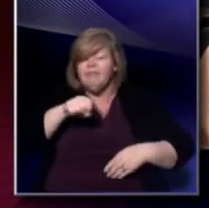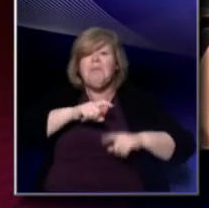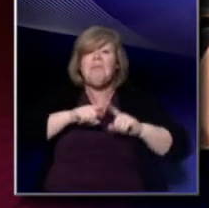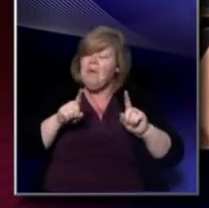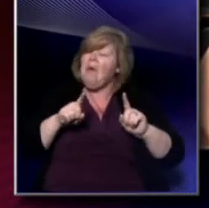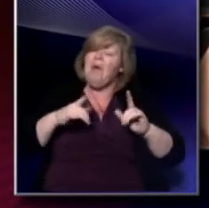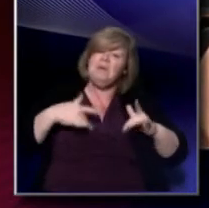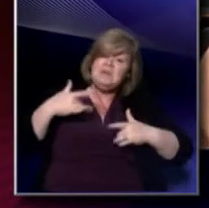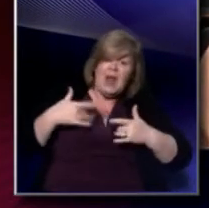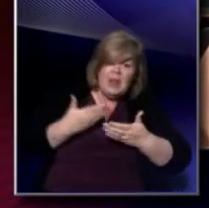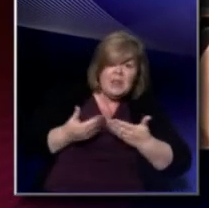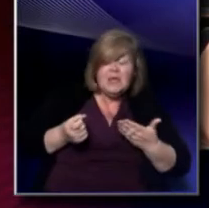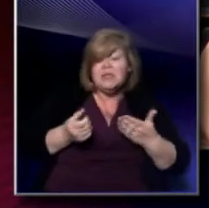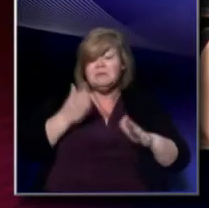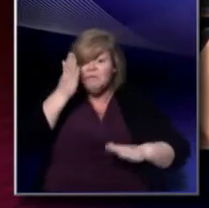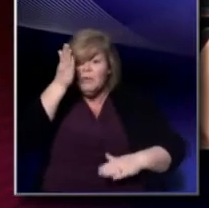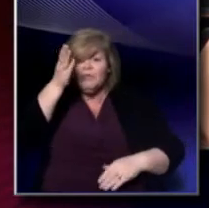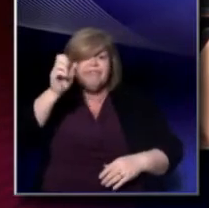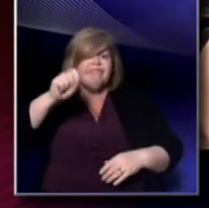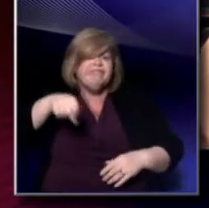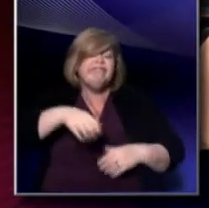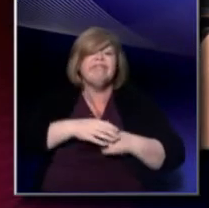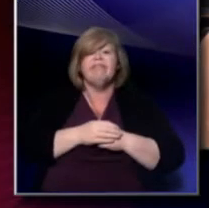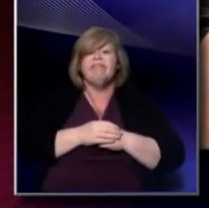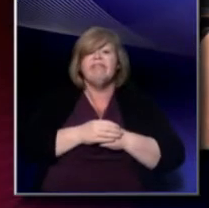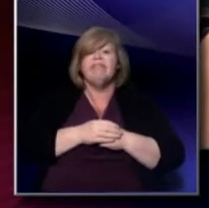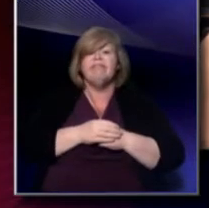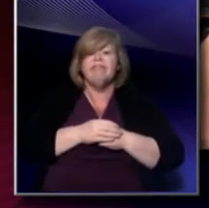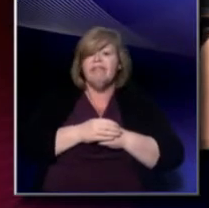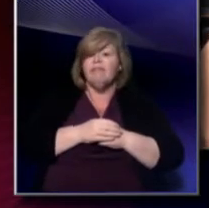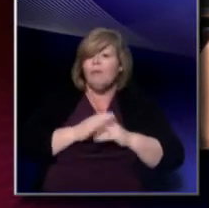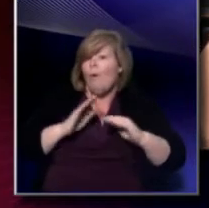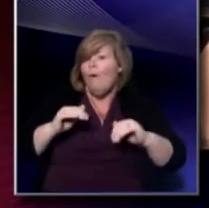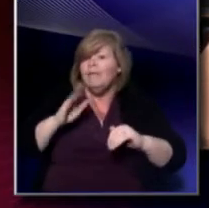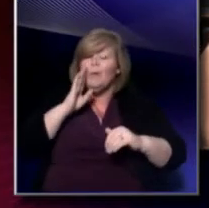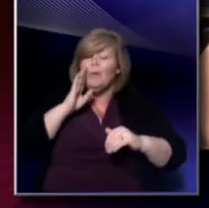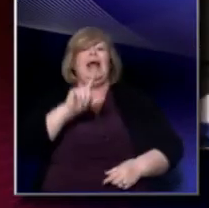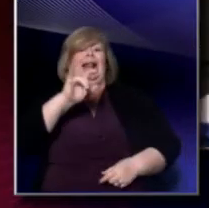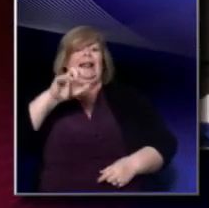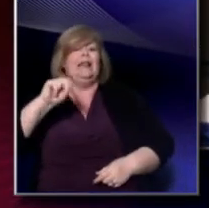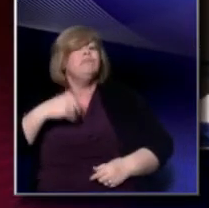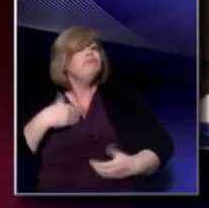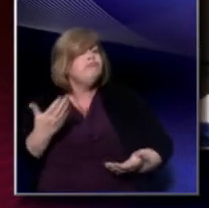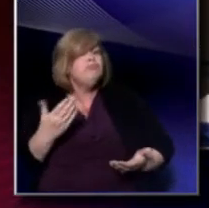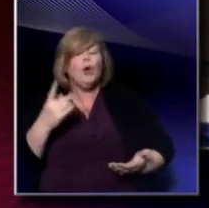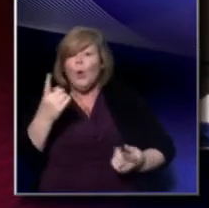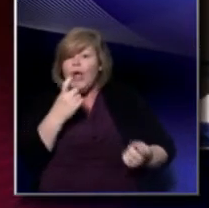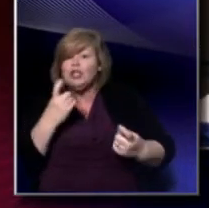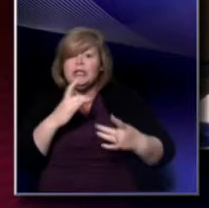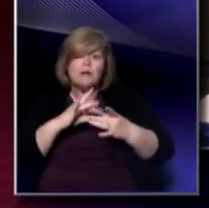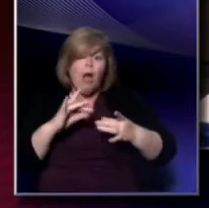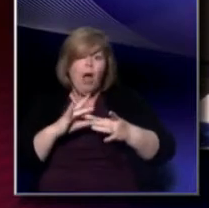things that are happening that will hopefully help programs like you just saw. What's your comments for